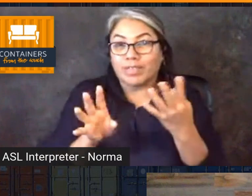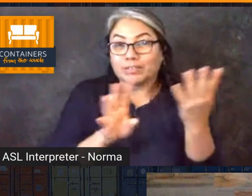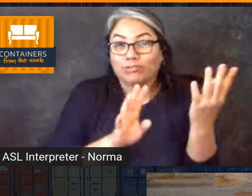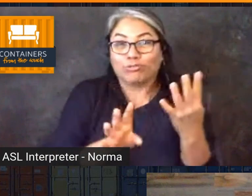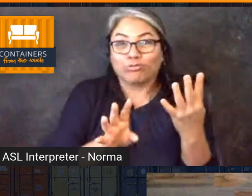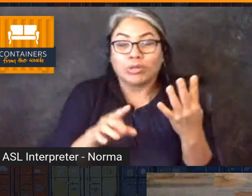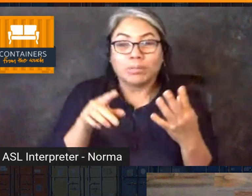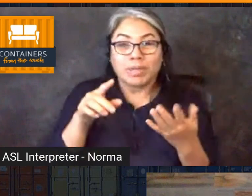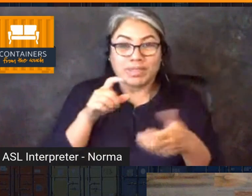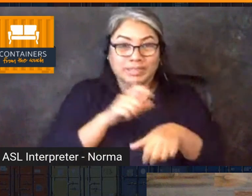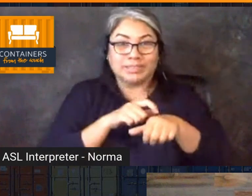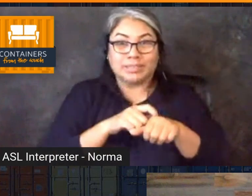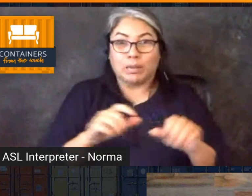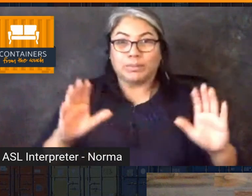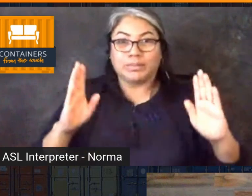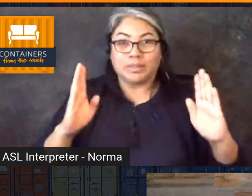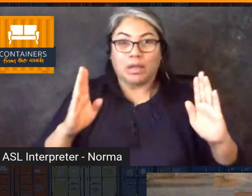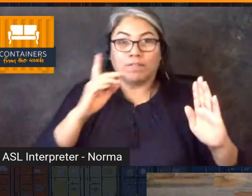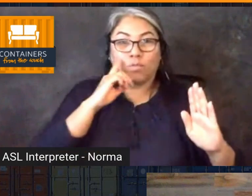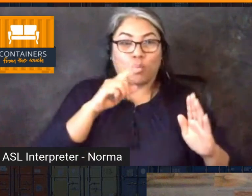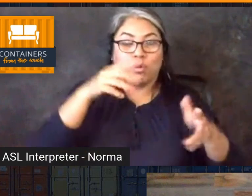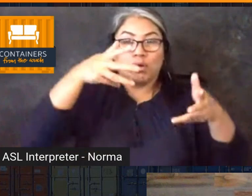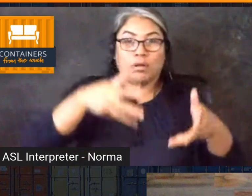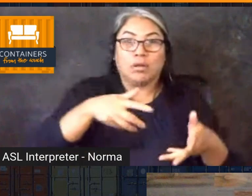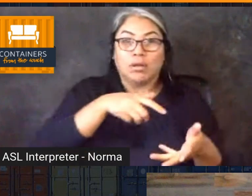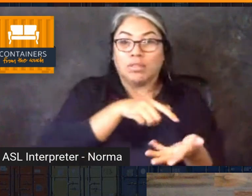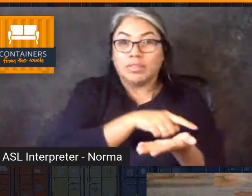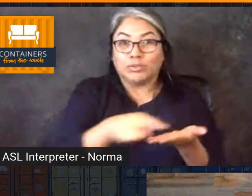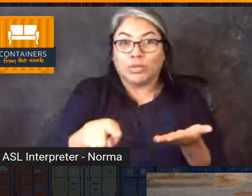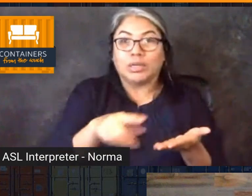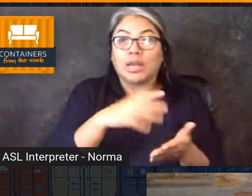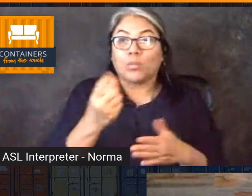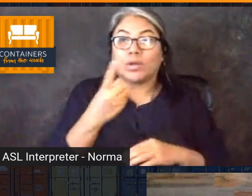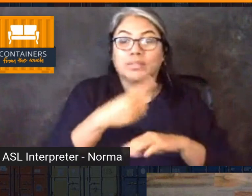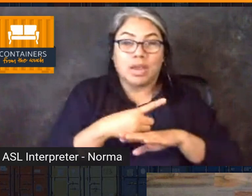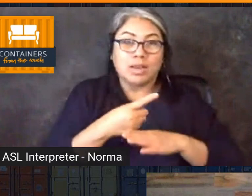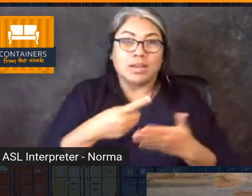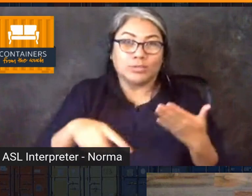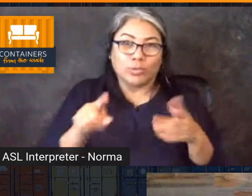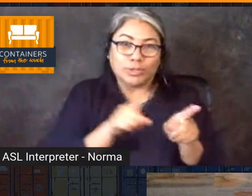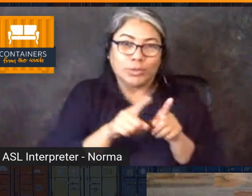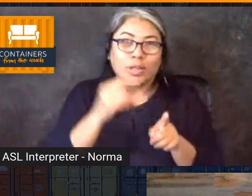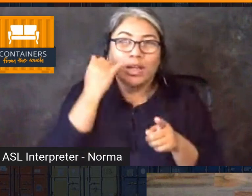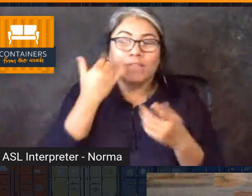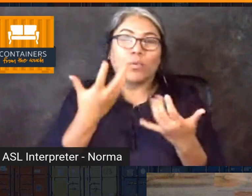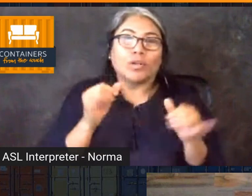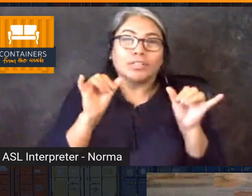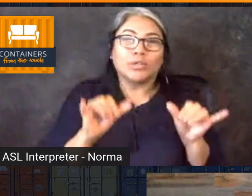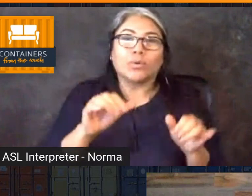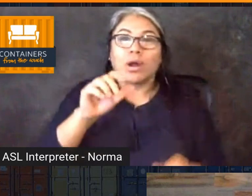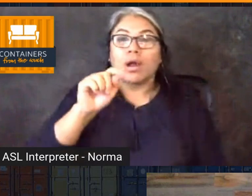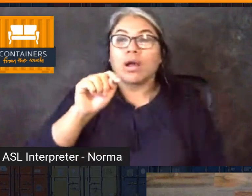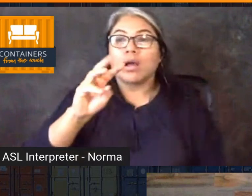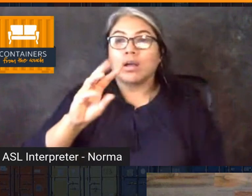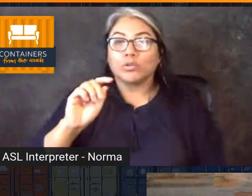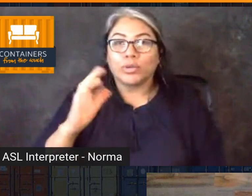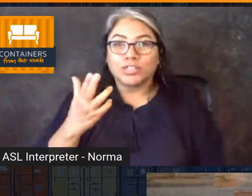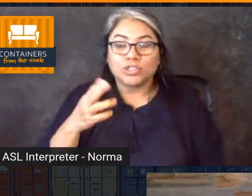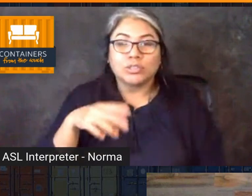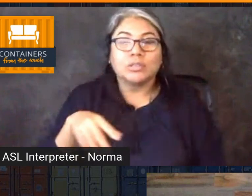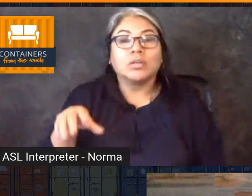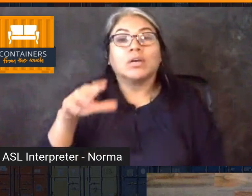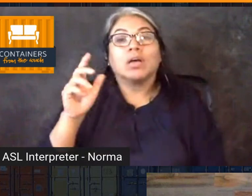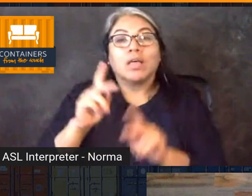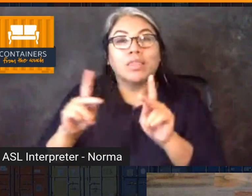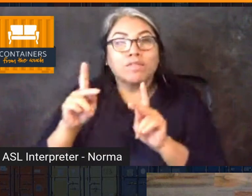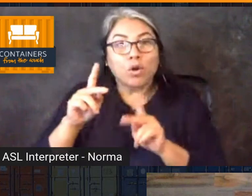this time slot for the rest of this week and one day next week as well. If you want to stick around on Twitch, the serverless folks are joining to